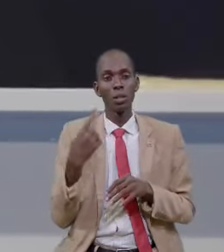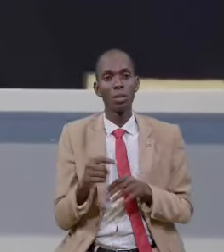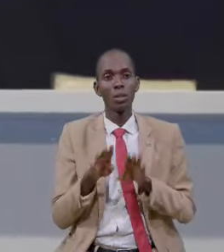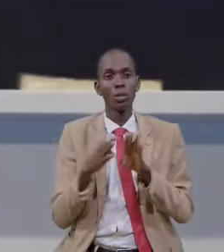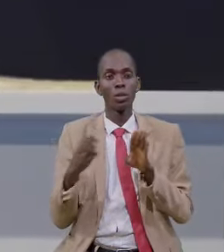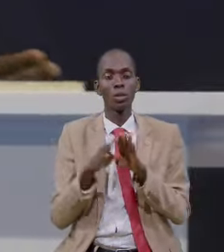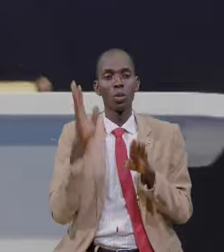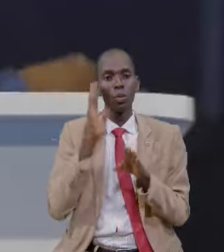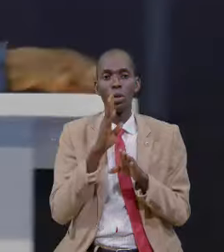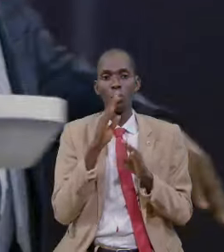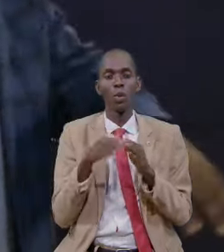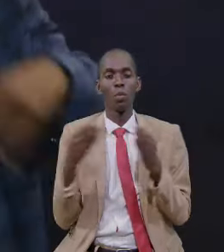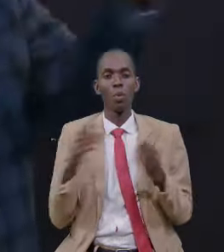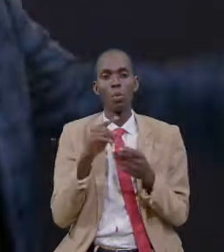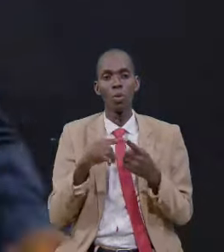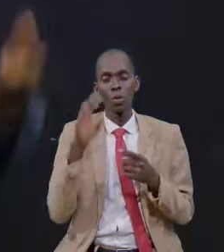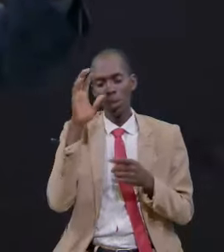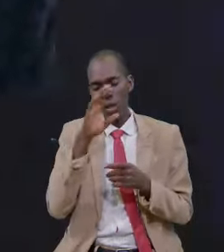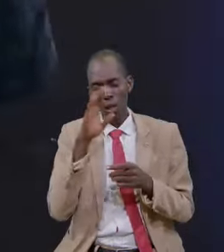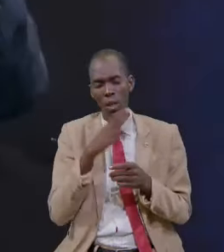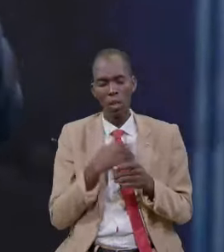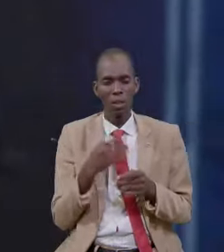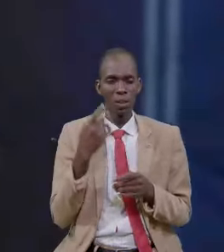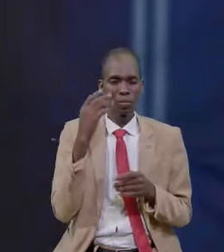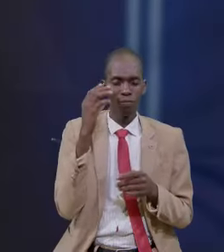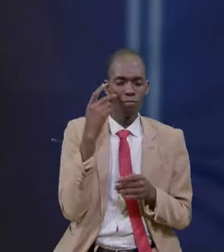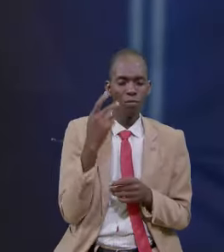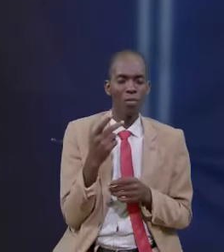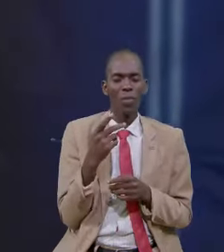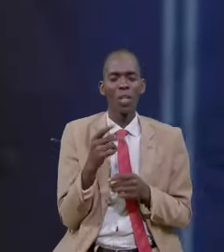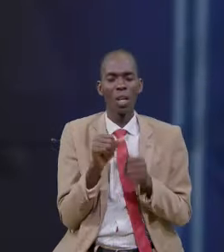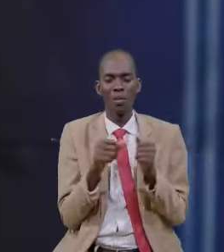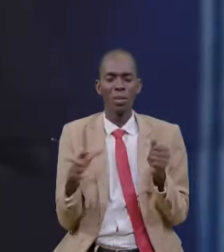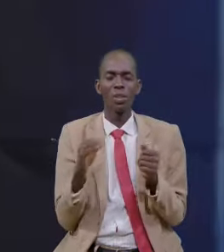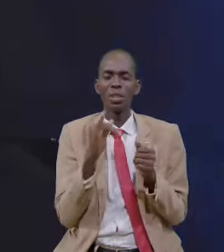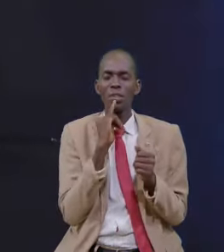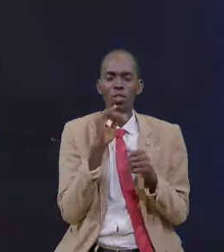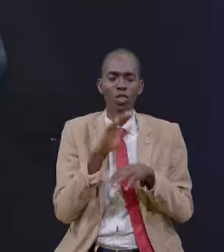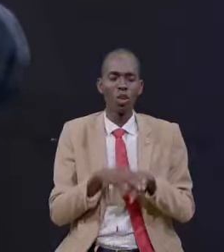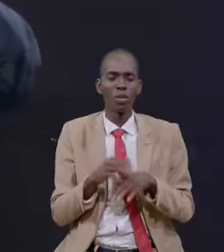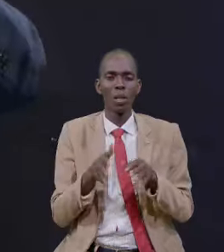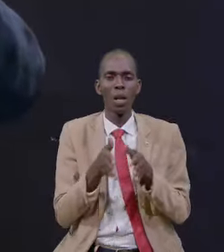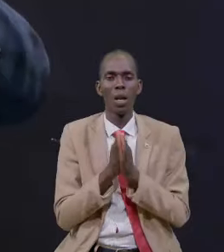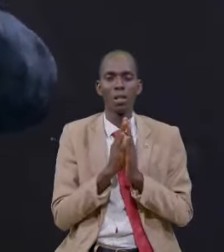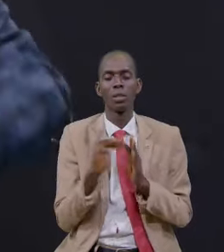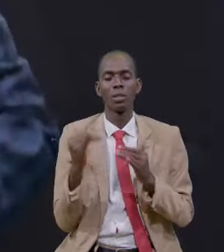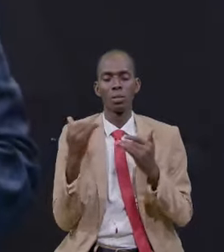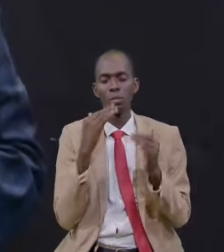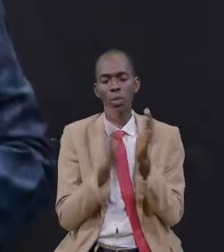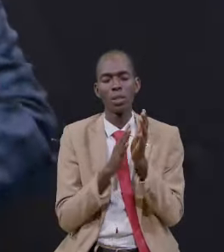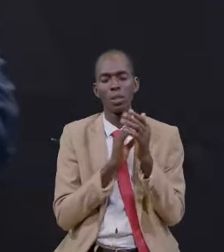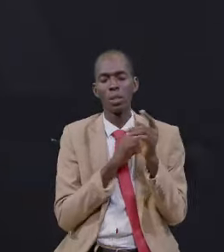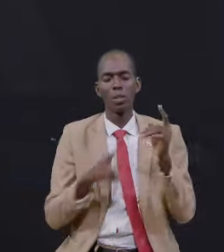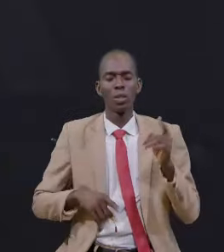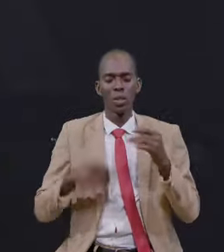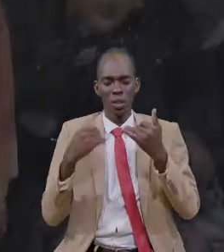and seek and knock, everything comes back to ask. Praise the Lord. Tonight, there is